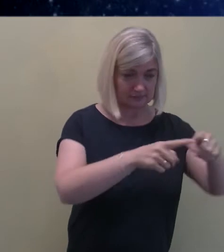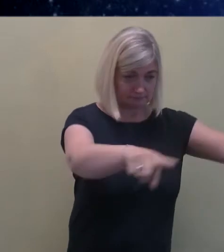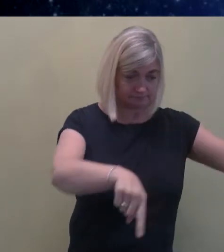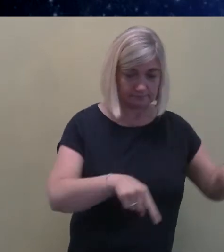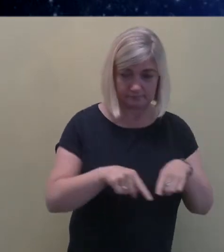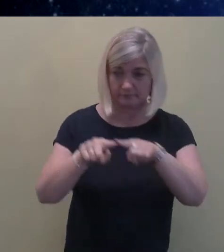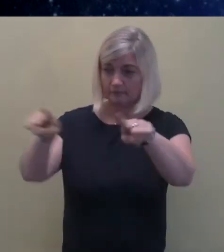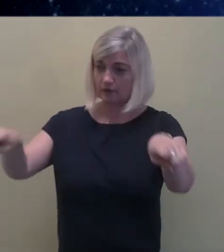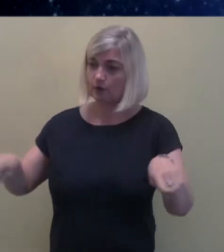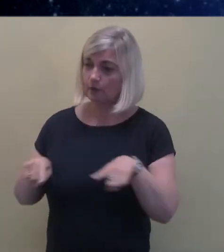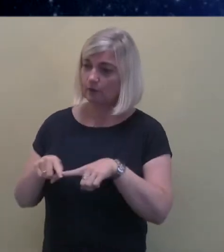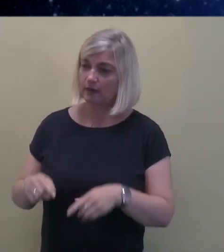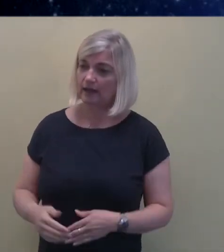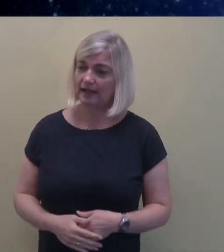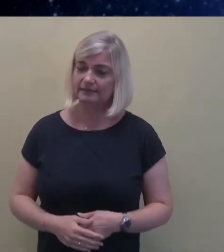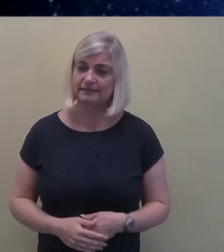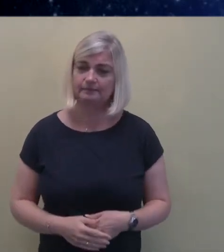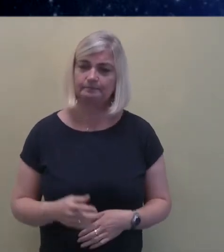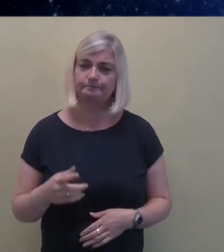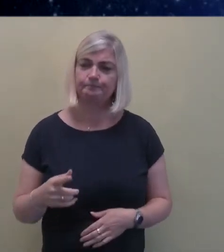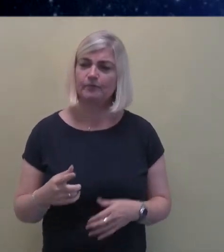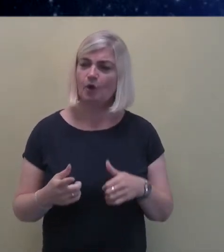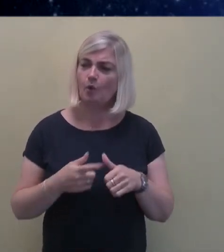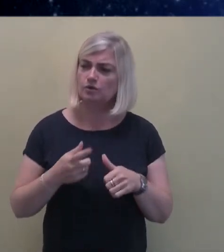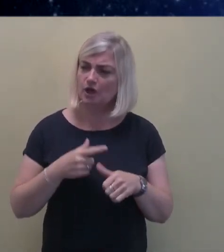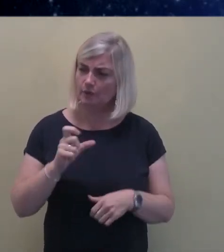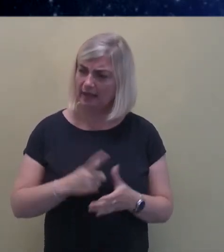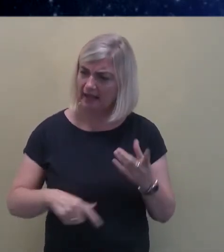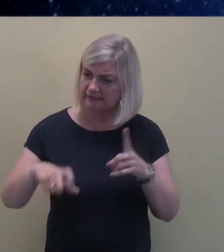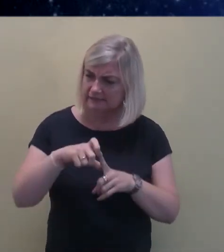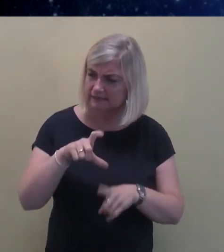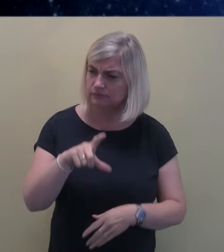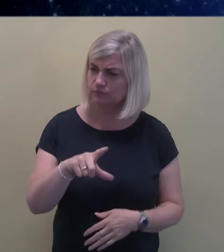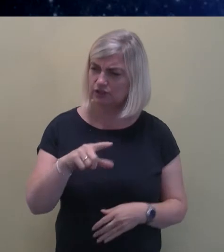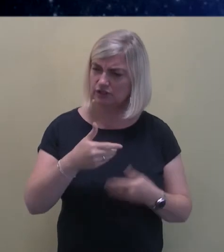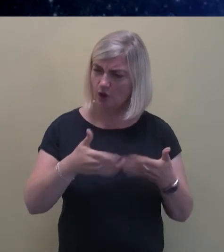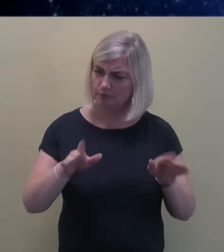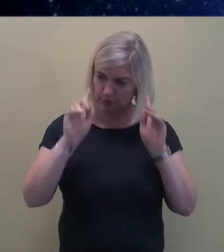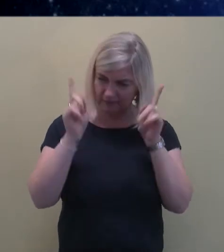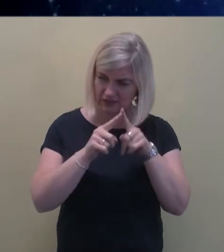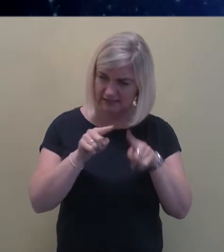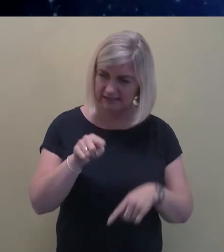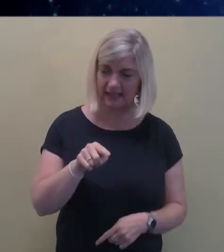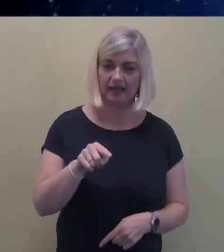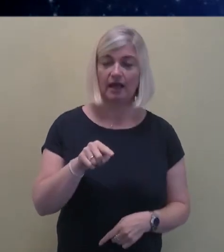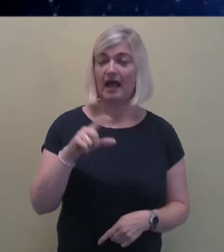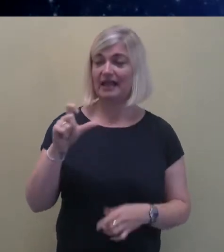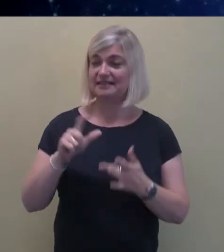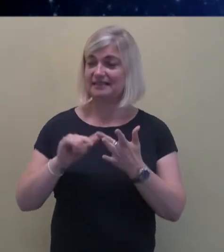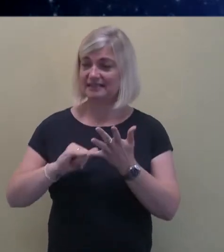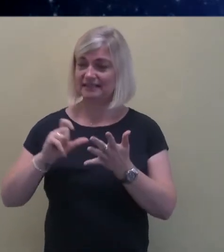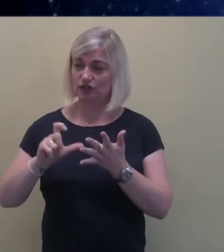got general PC rooms such as one like you have in the background there, and we have specialized room that has got